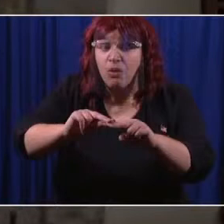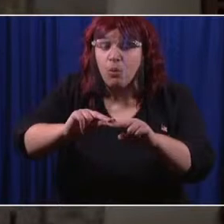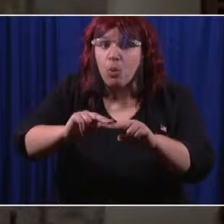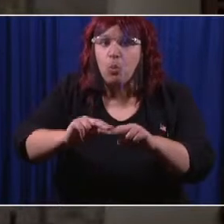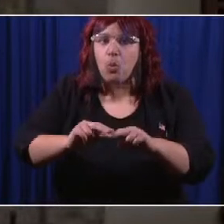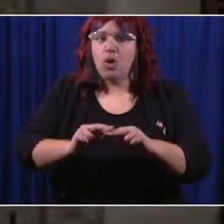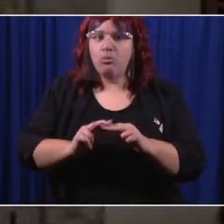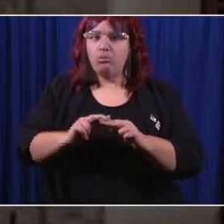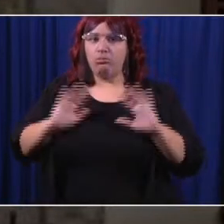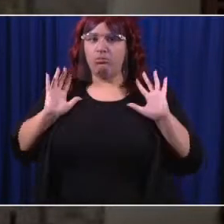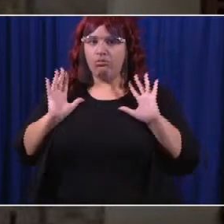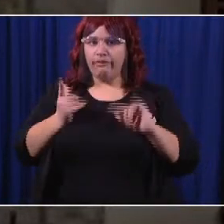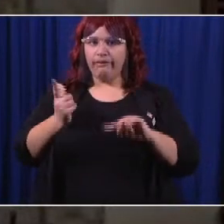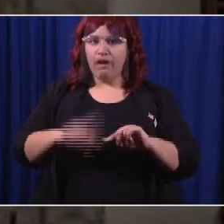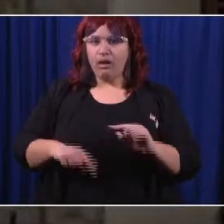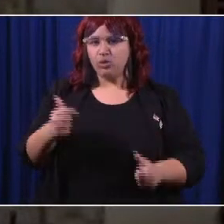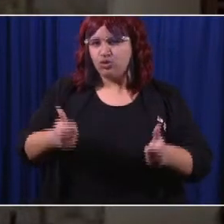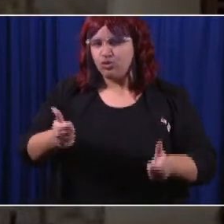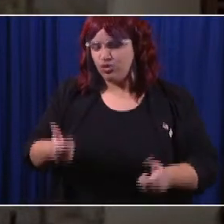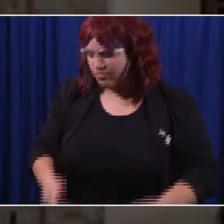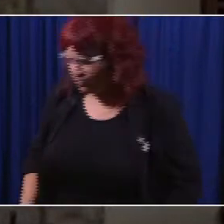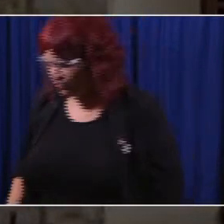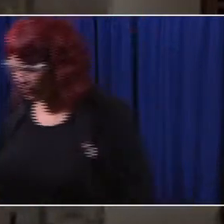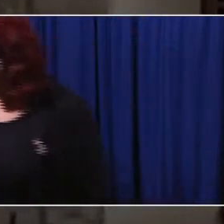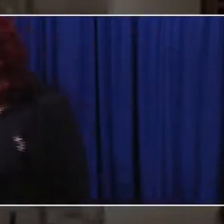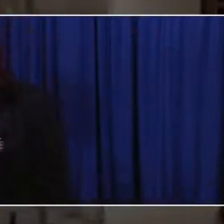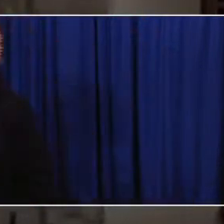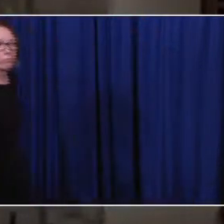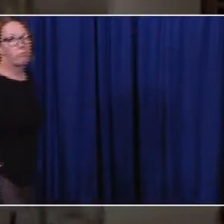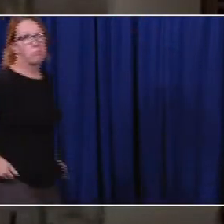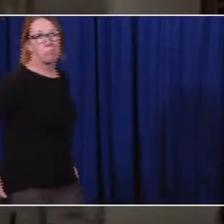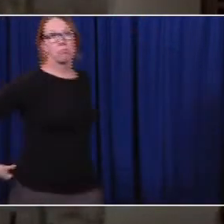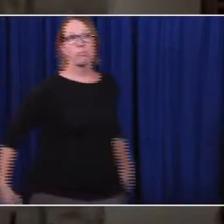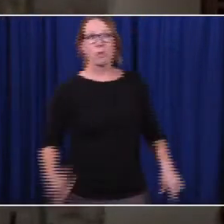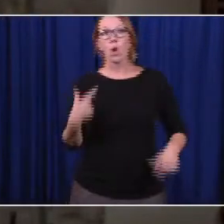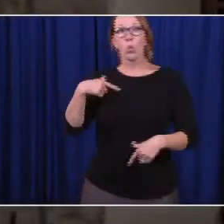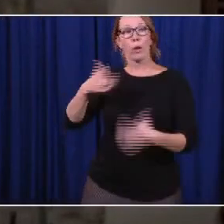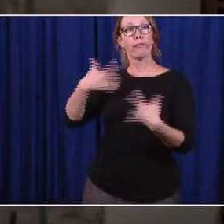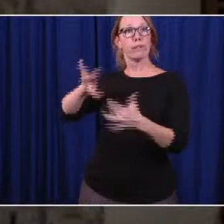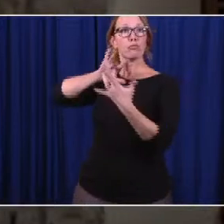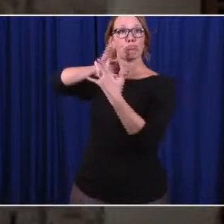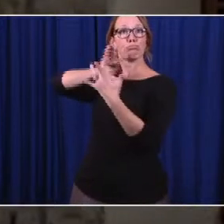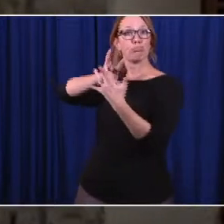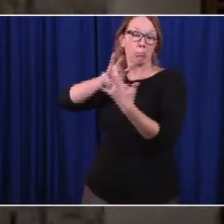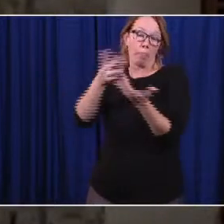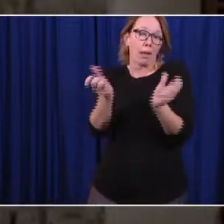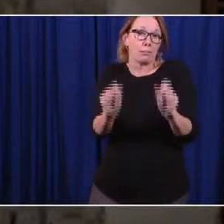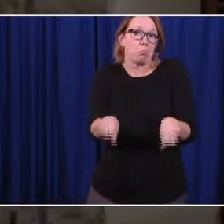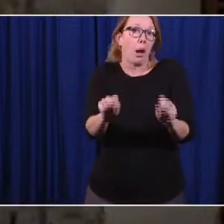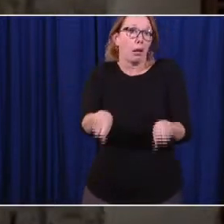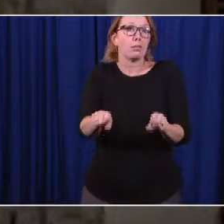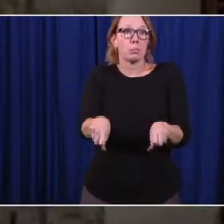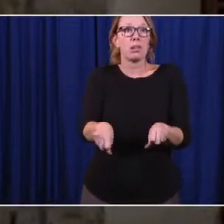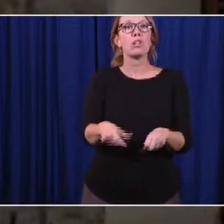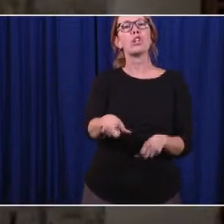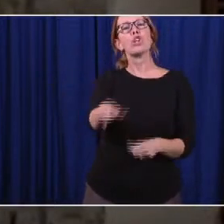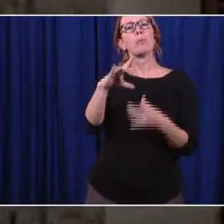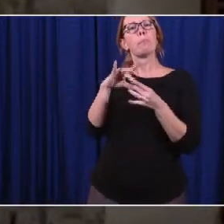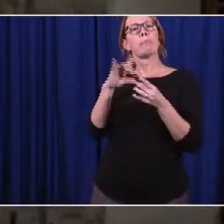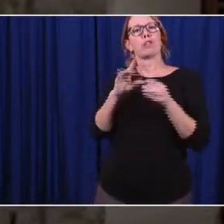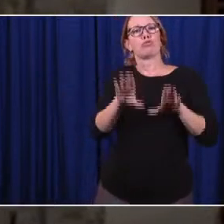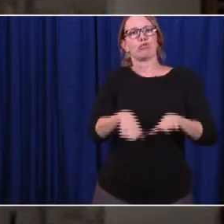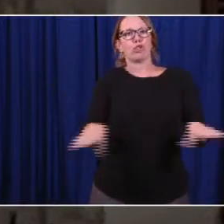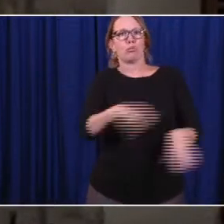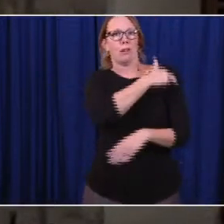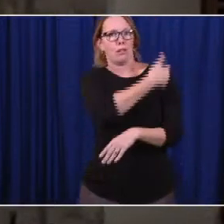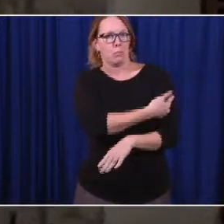been in touch with them, and that certainly, Jim, is a possibility as we move forward. You talked about children's hospitals.